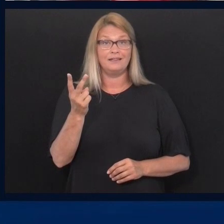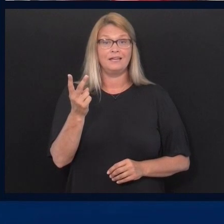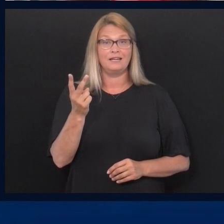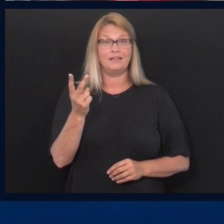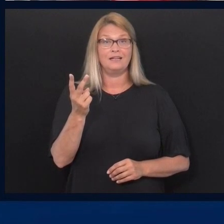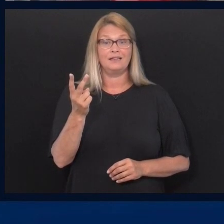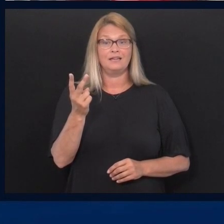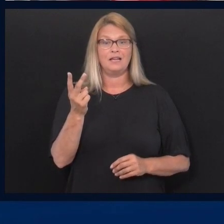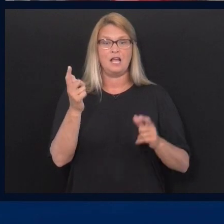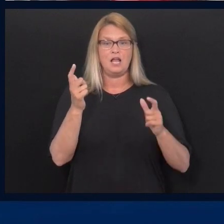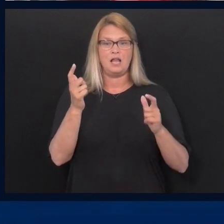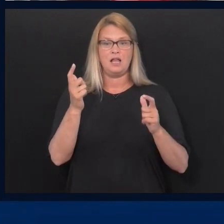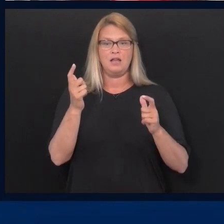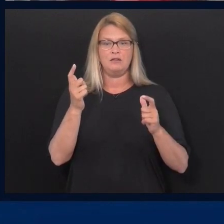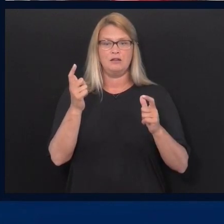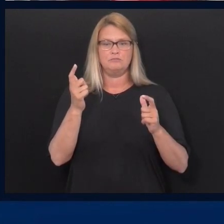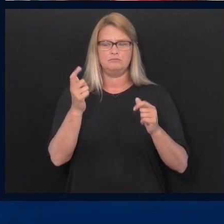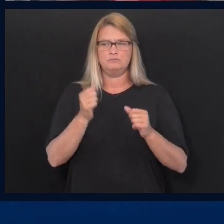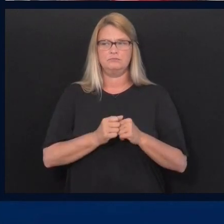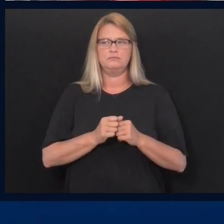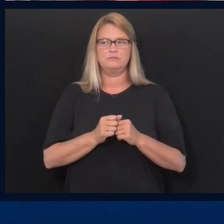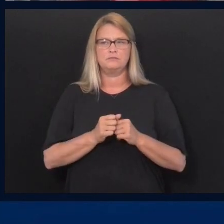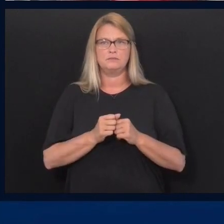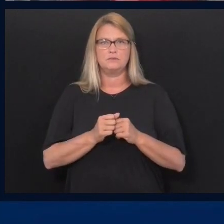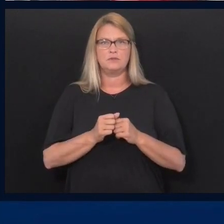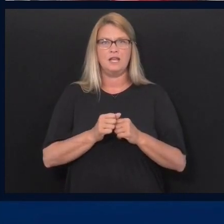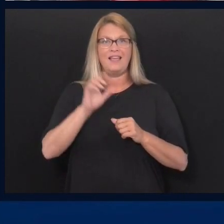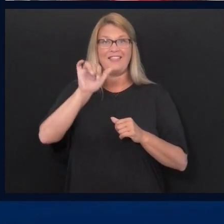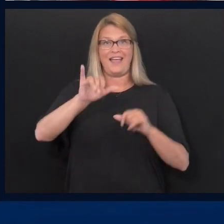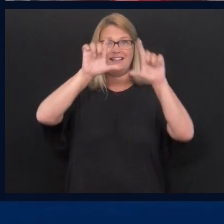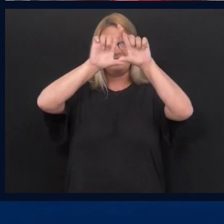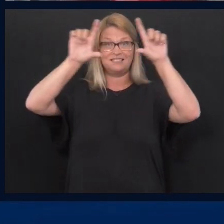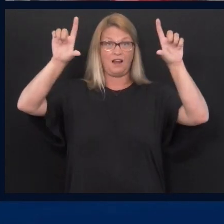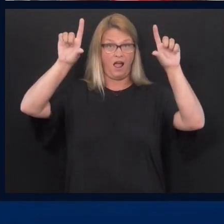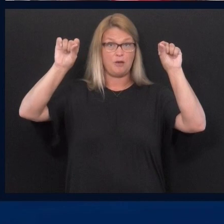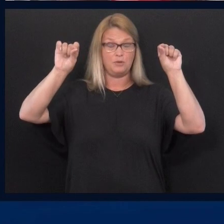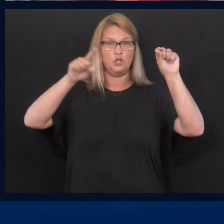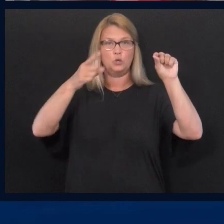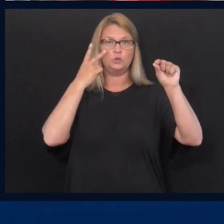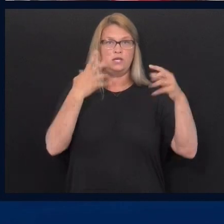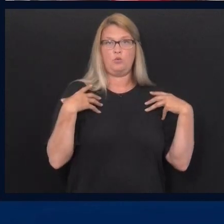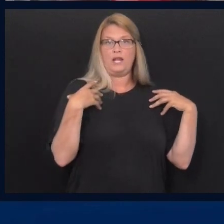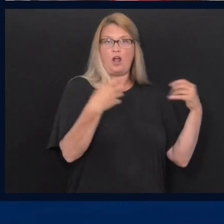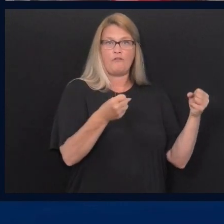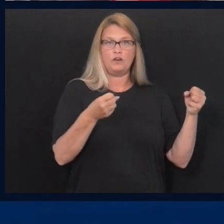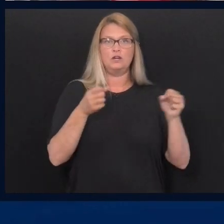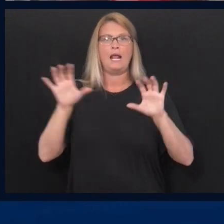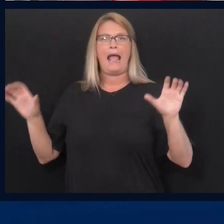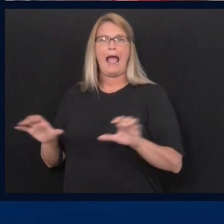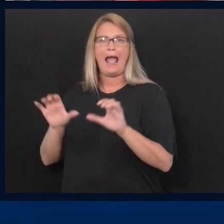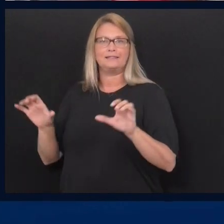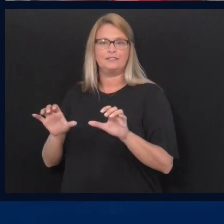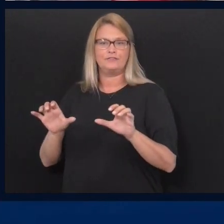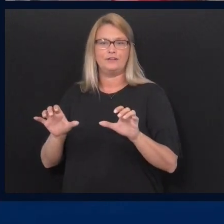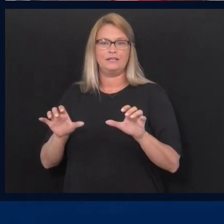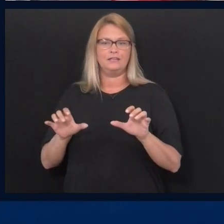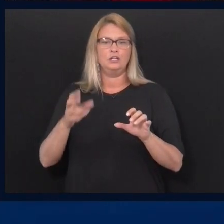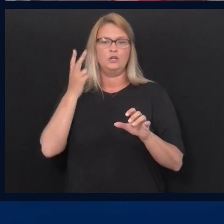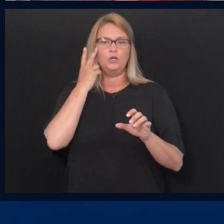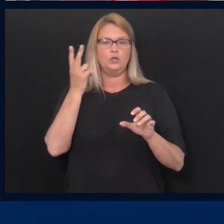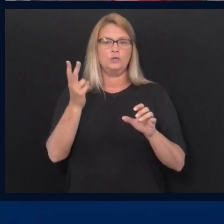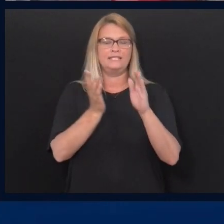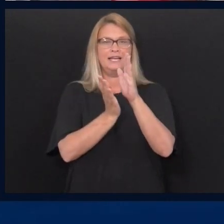students, both physically, socially, and emotionally. We brought them back 4 weeks ago